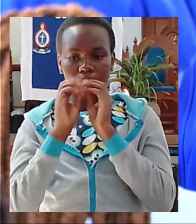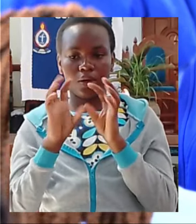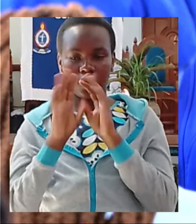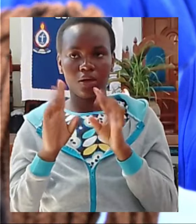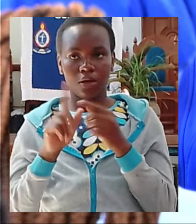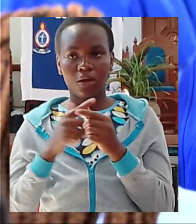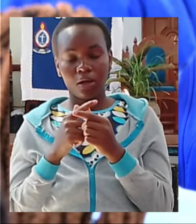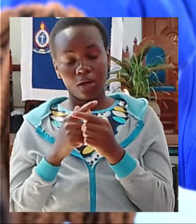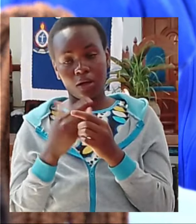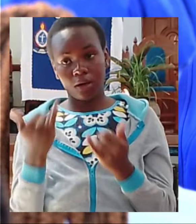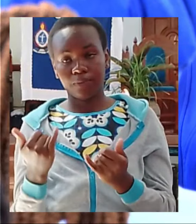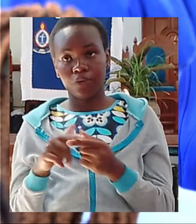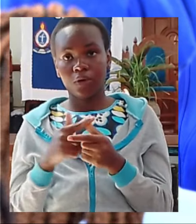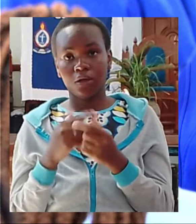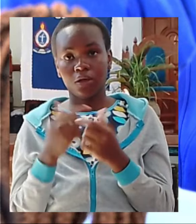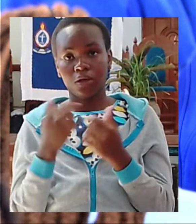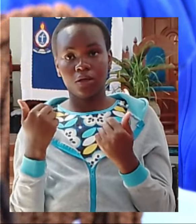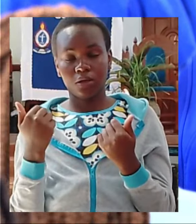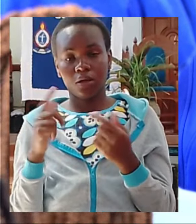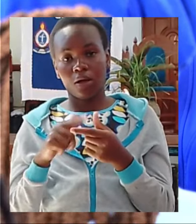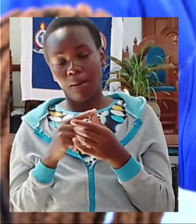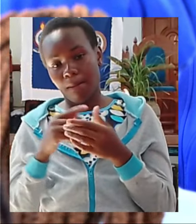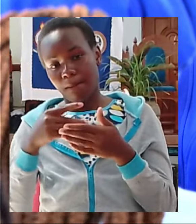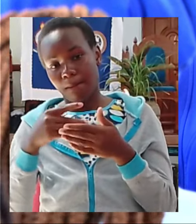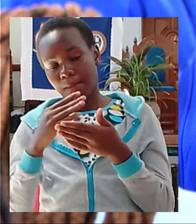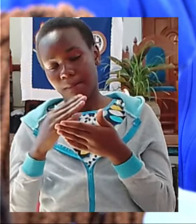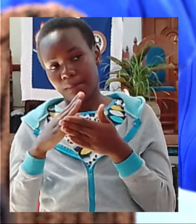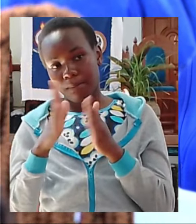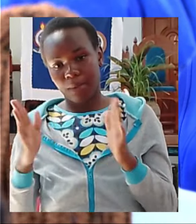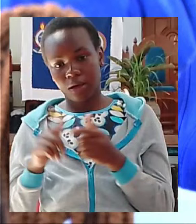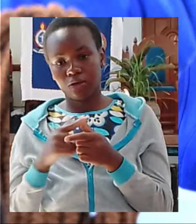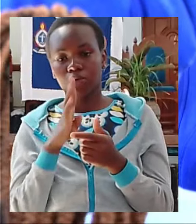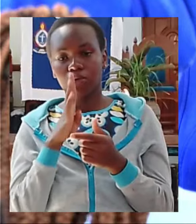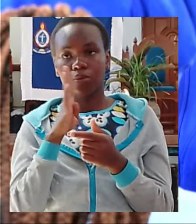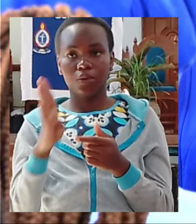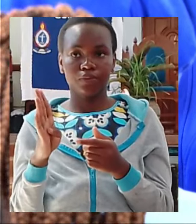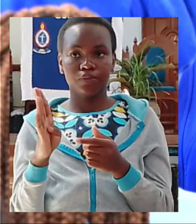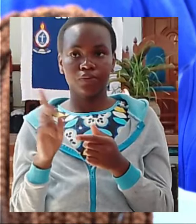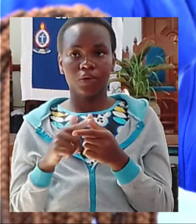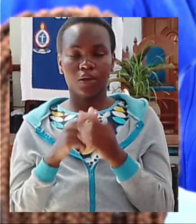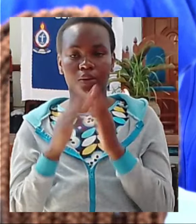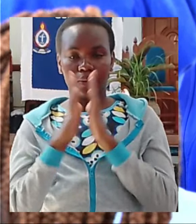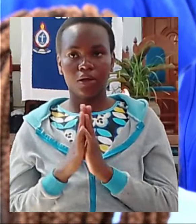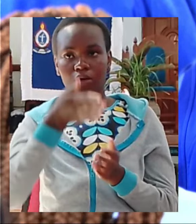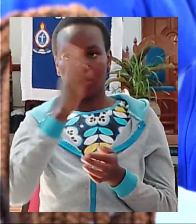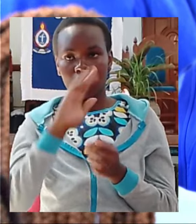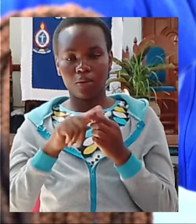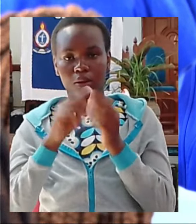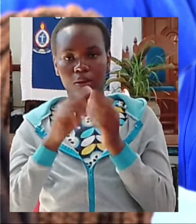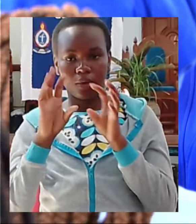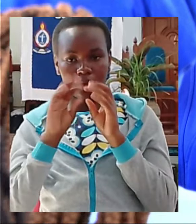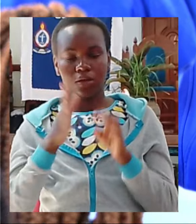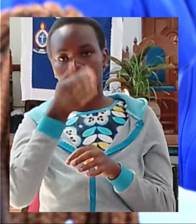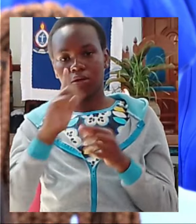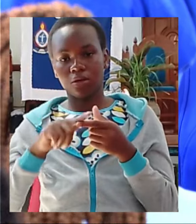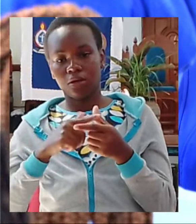what they are holding, Jehovah Lord, for it is part of what you have guided them to give, Jehovah King of all glory. We pray that you may bless them, Jehovah